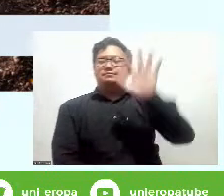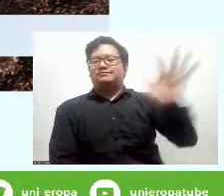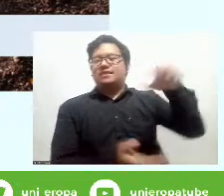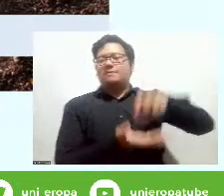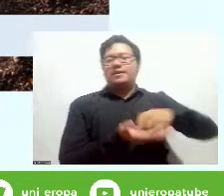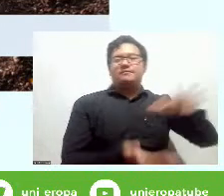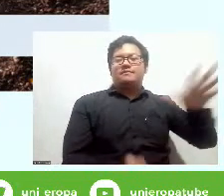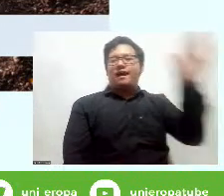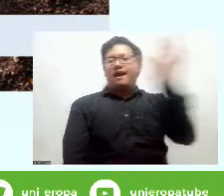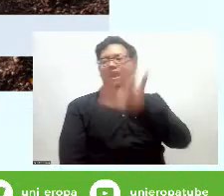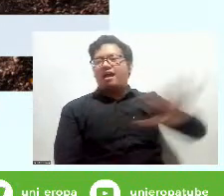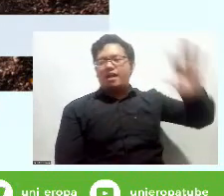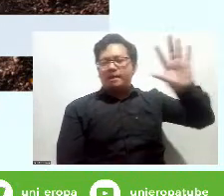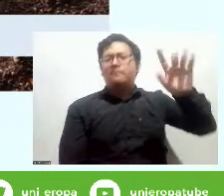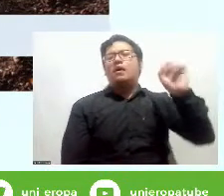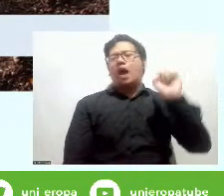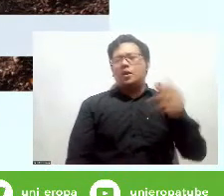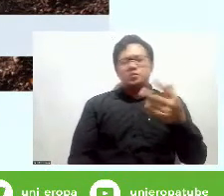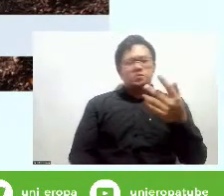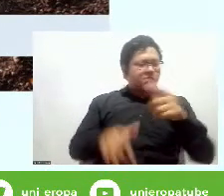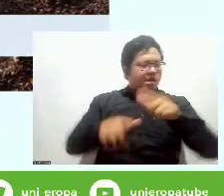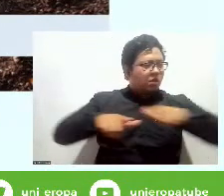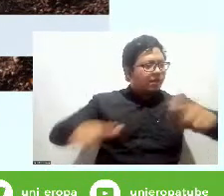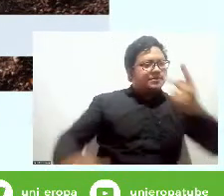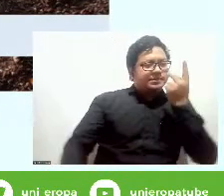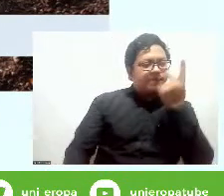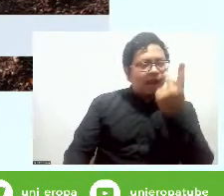insult each